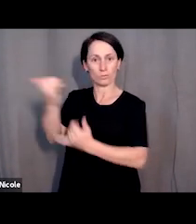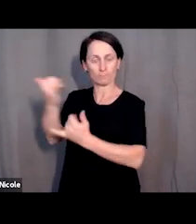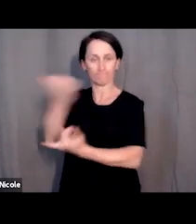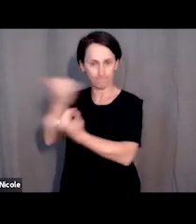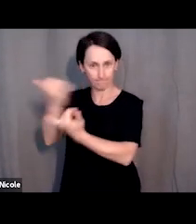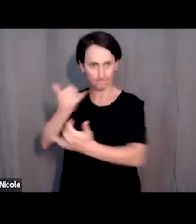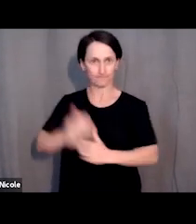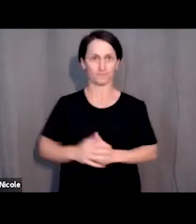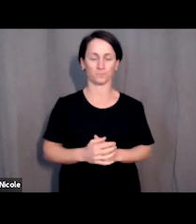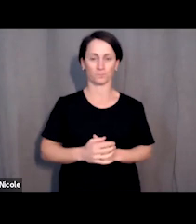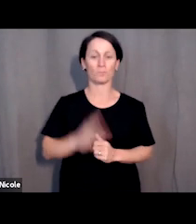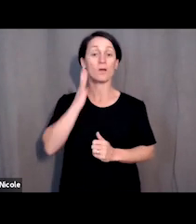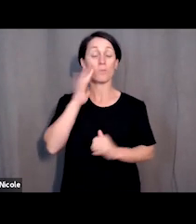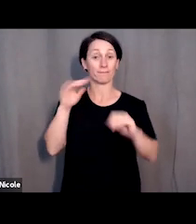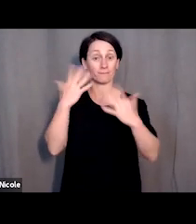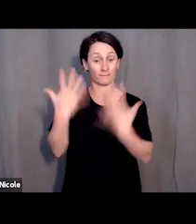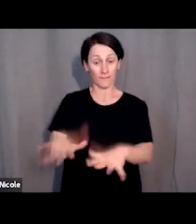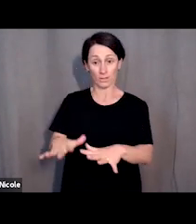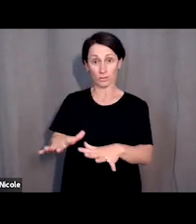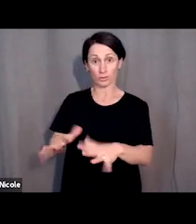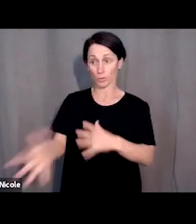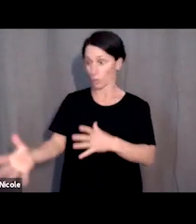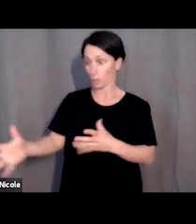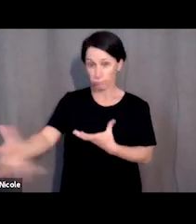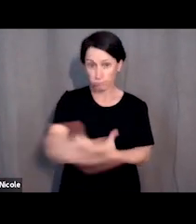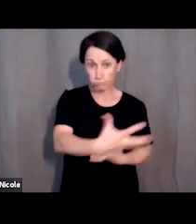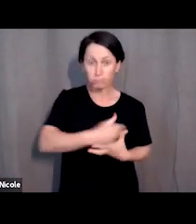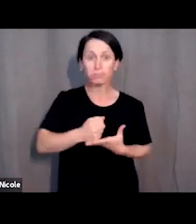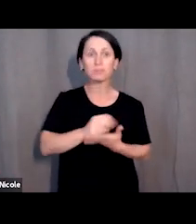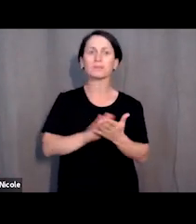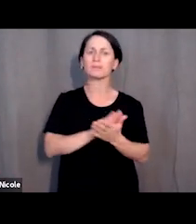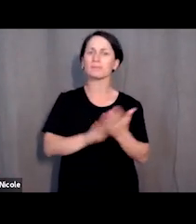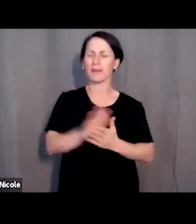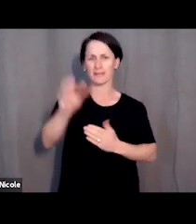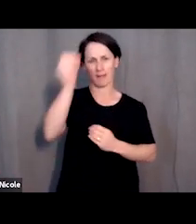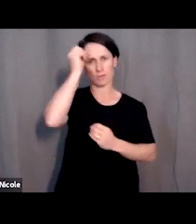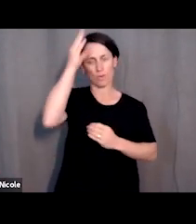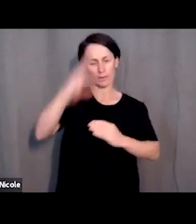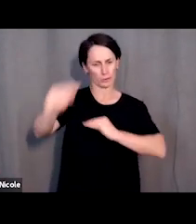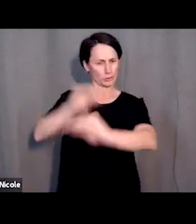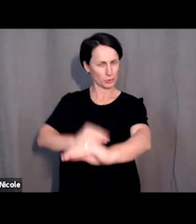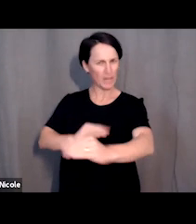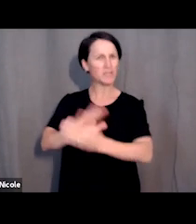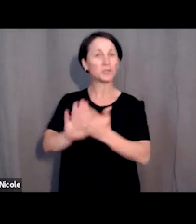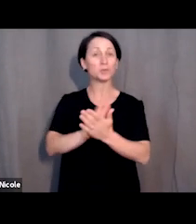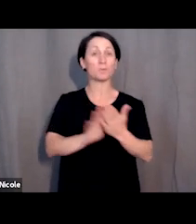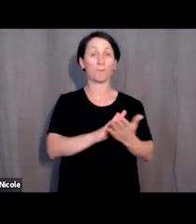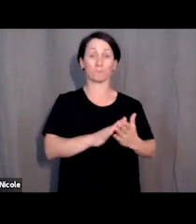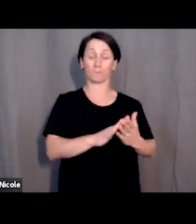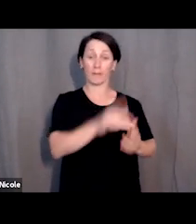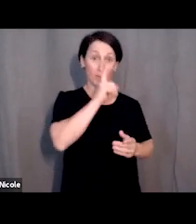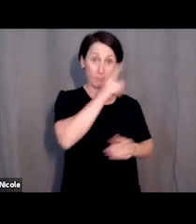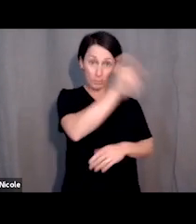then ran a knowledge exchange where we invited consumers, service providers, and lots of other